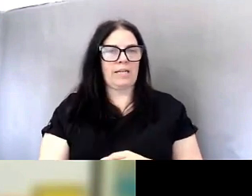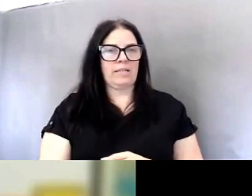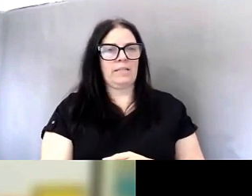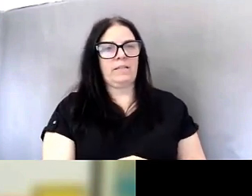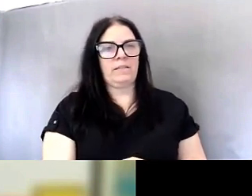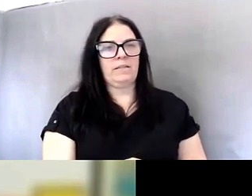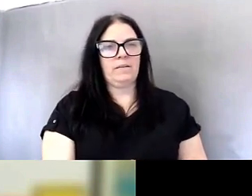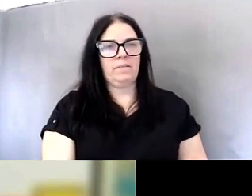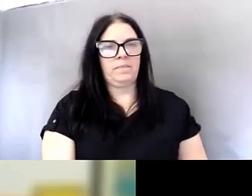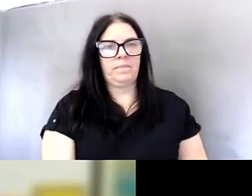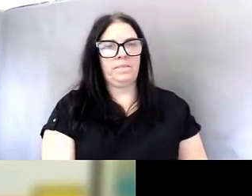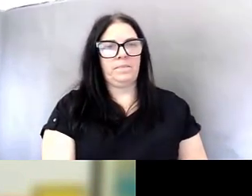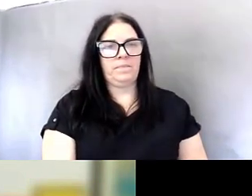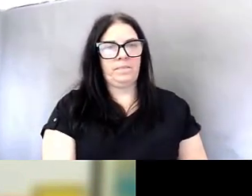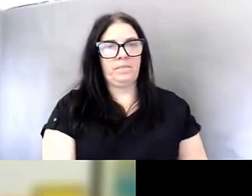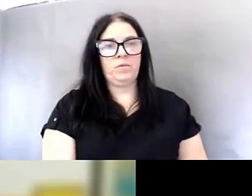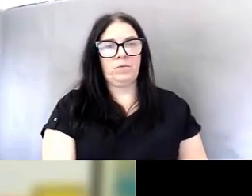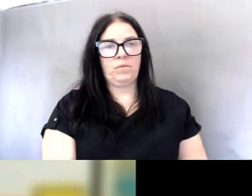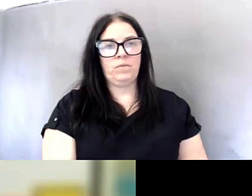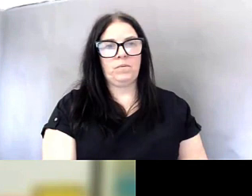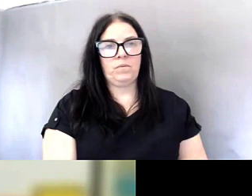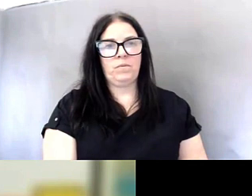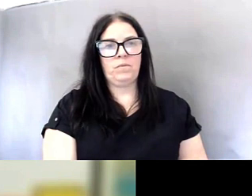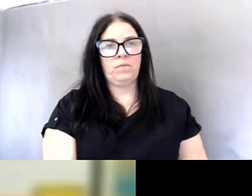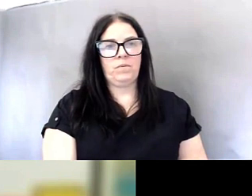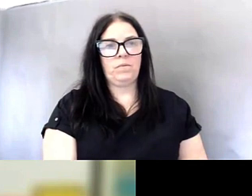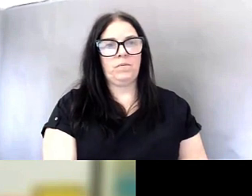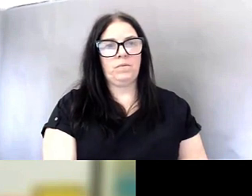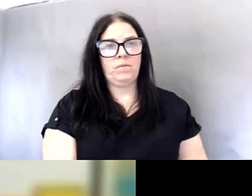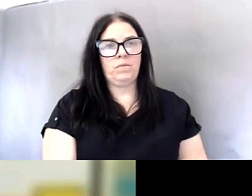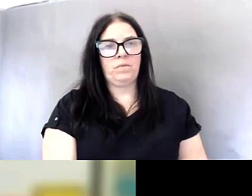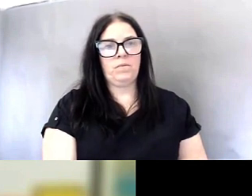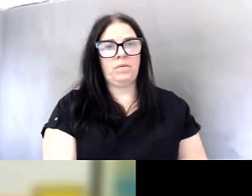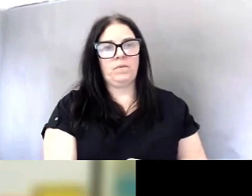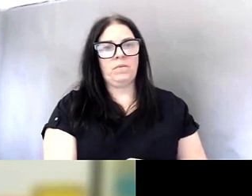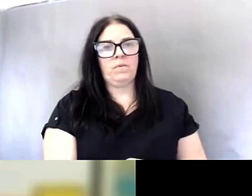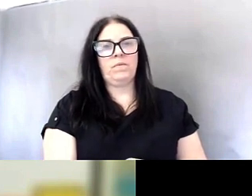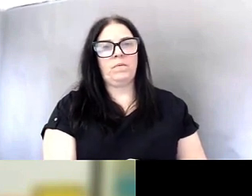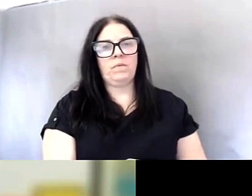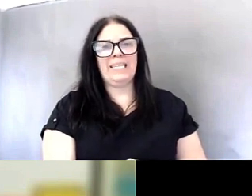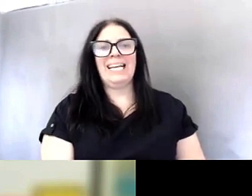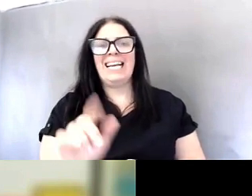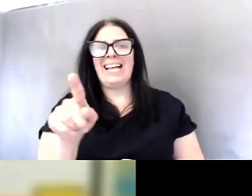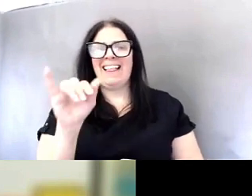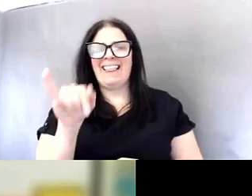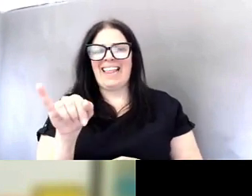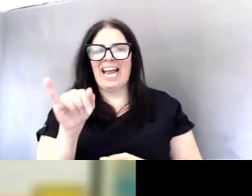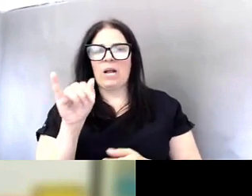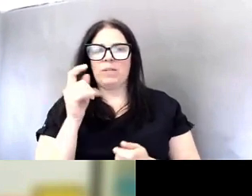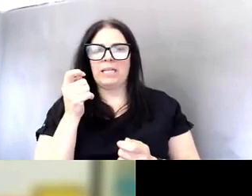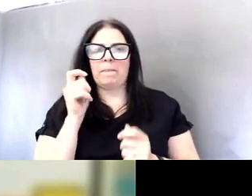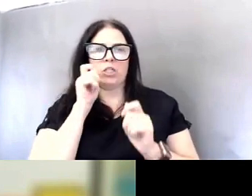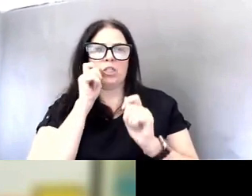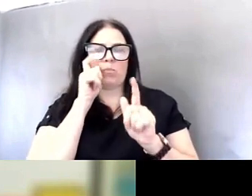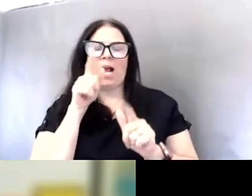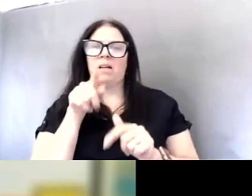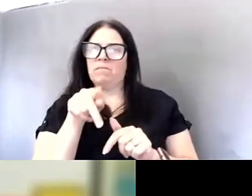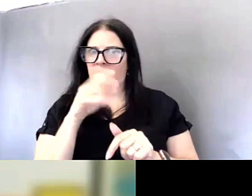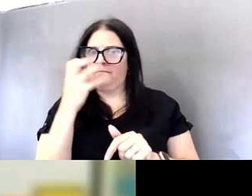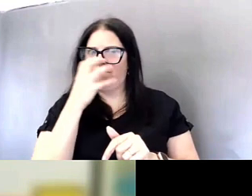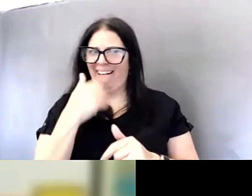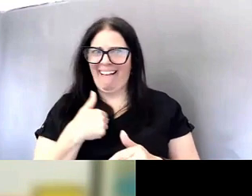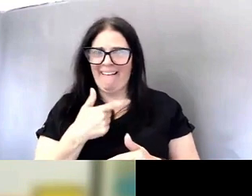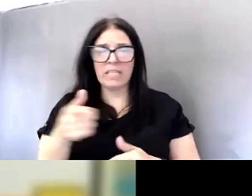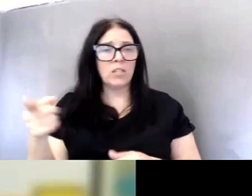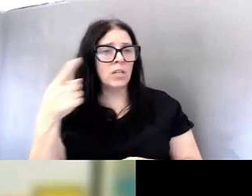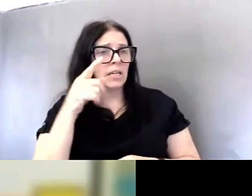So that was a surprise too in the sort of free, can't believe someone did all this. Should we just click on it just